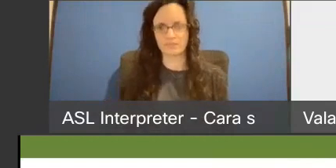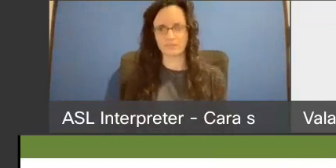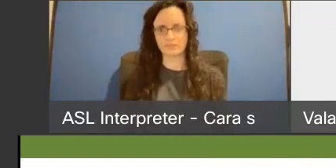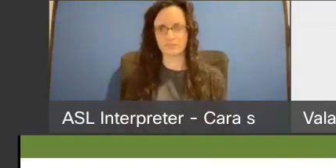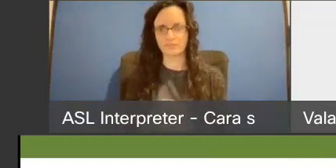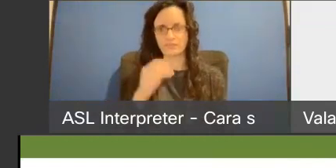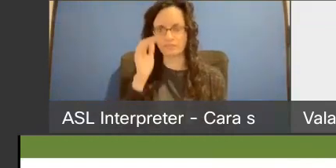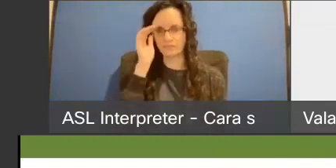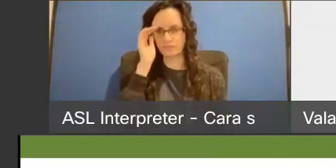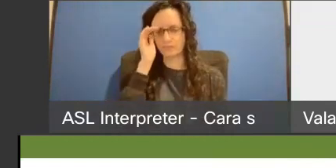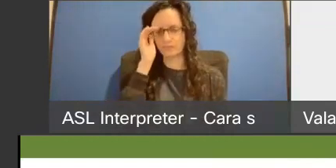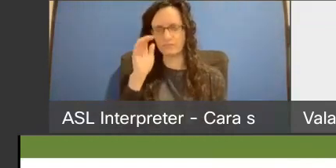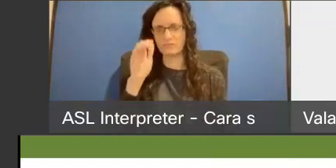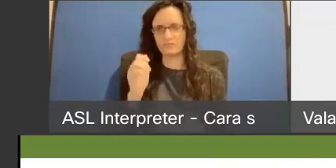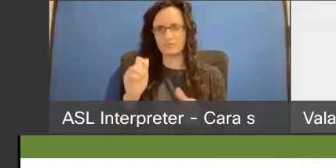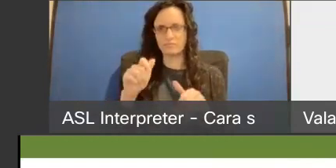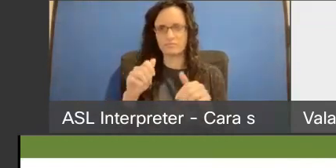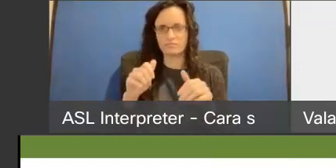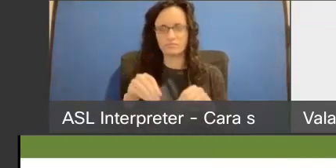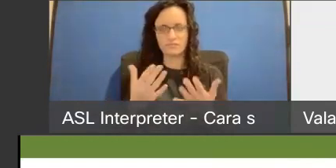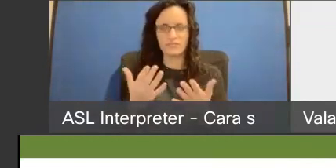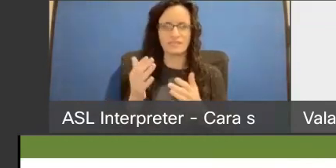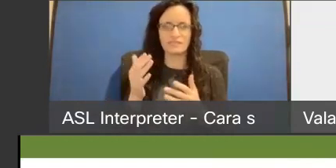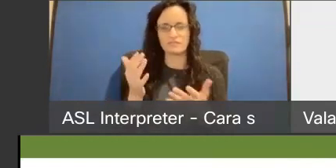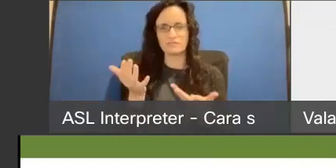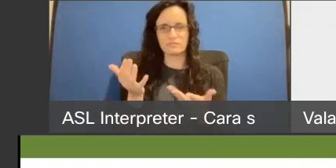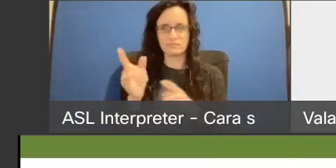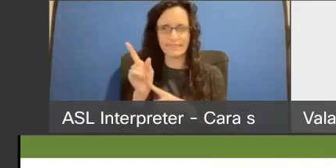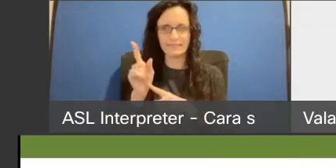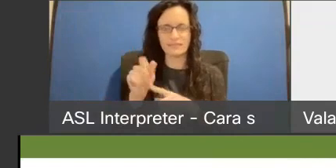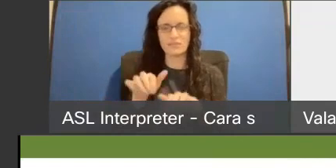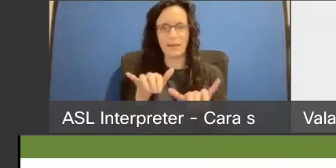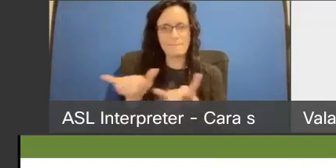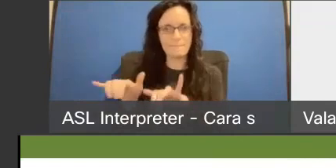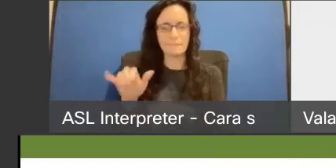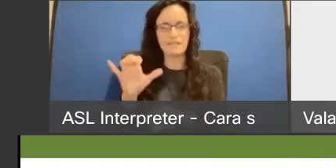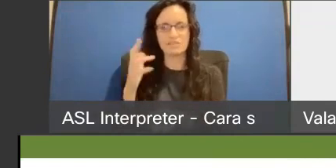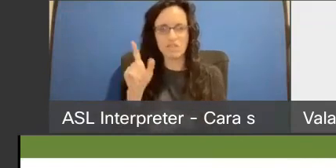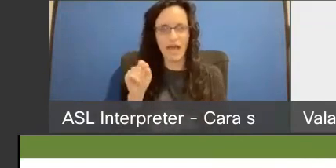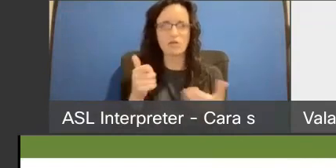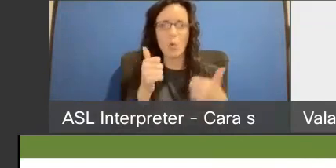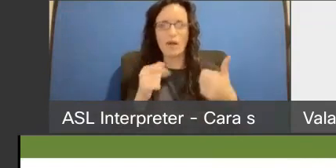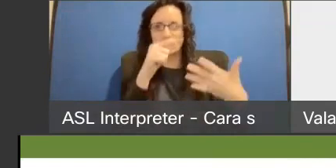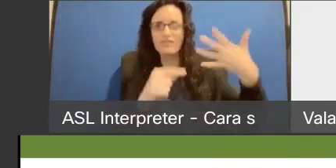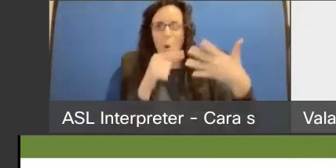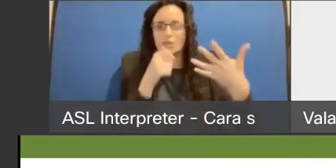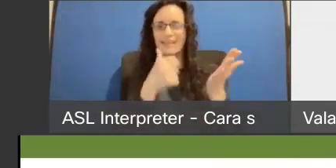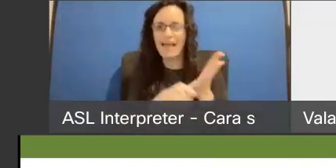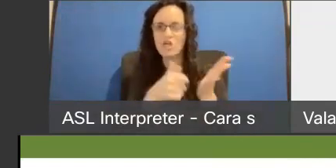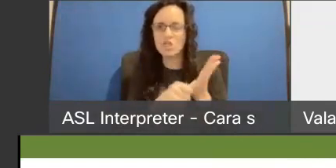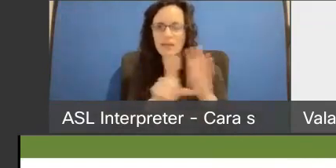And let's give just a few seconds, type in the letter in the chat, and maybe looks like we have a vote for